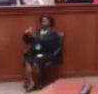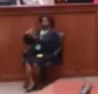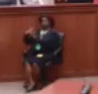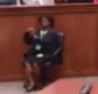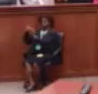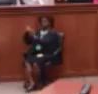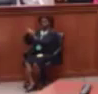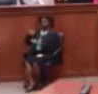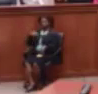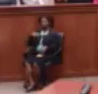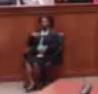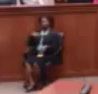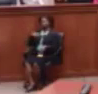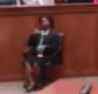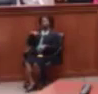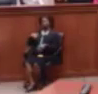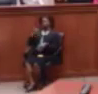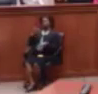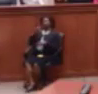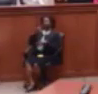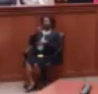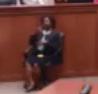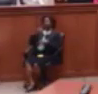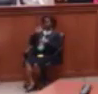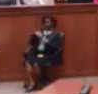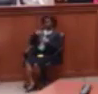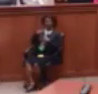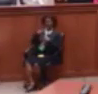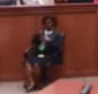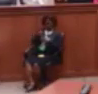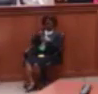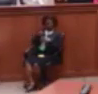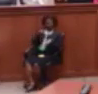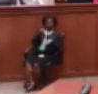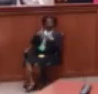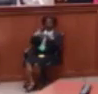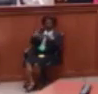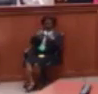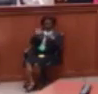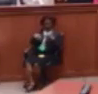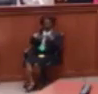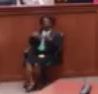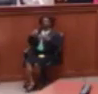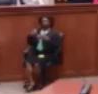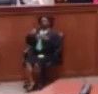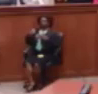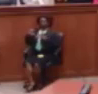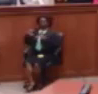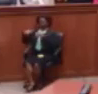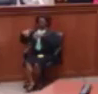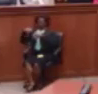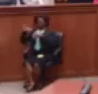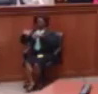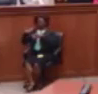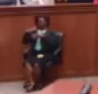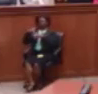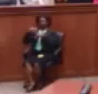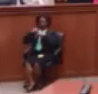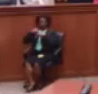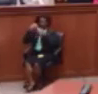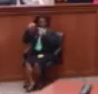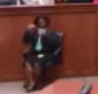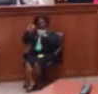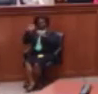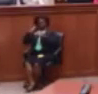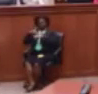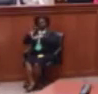systems, post-secondary, and business and industry came together to design a set of Jumpstart course progressions